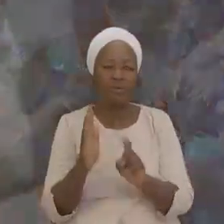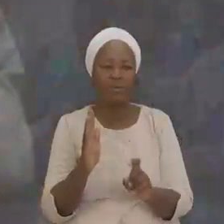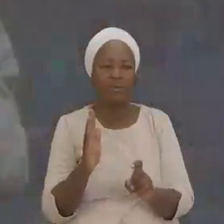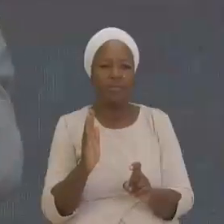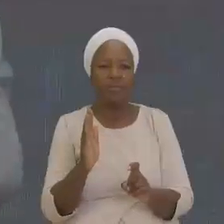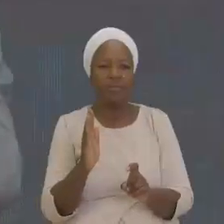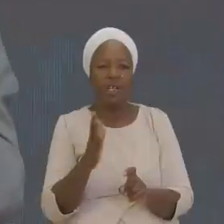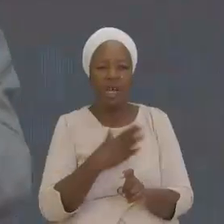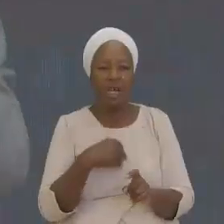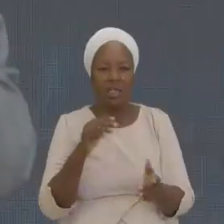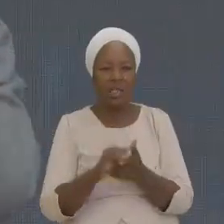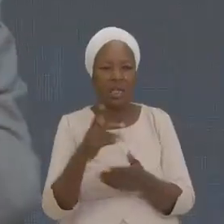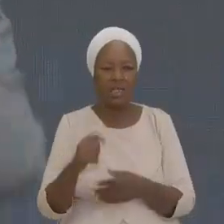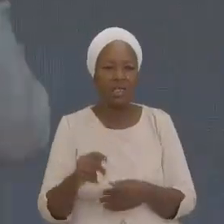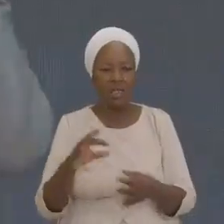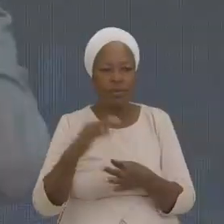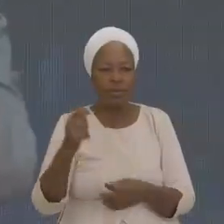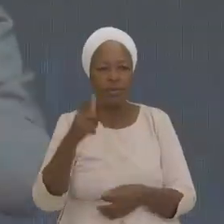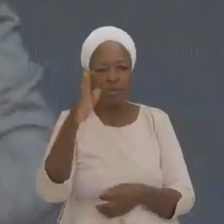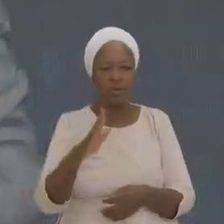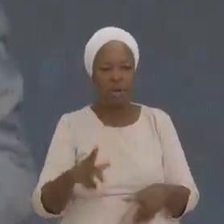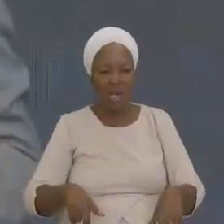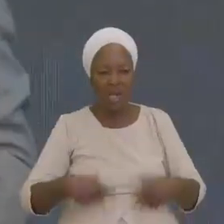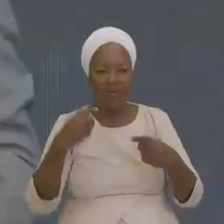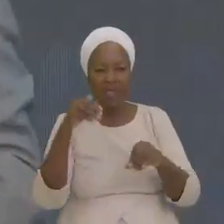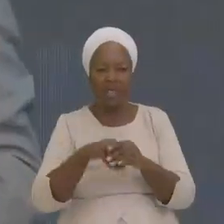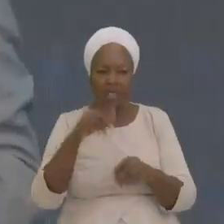and that the Spirit of God dwelleth in you?